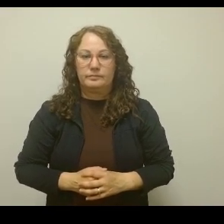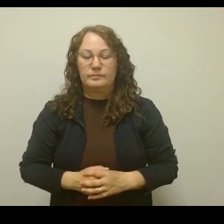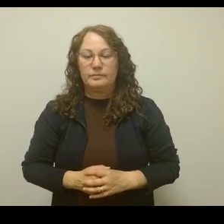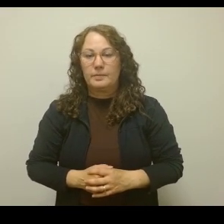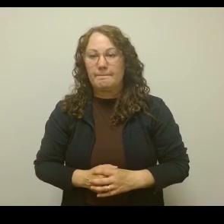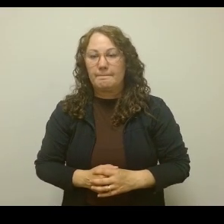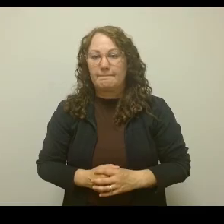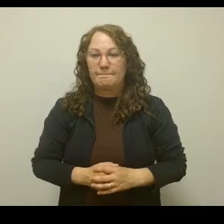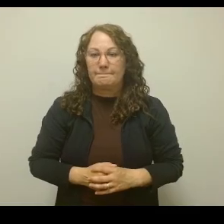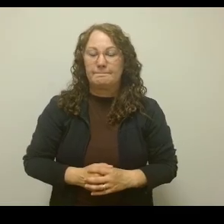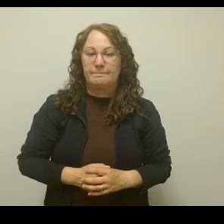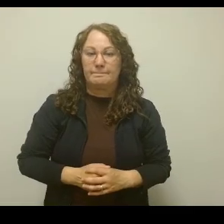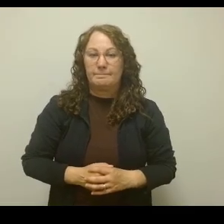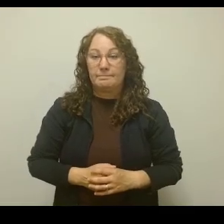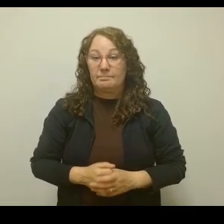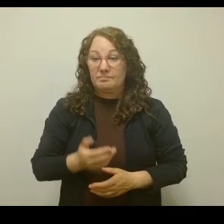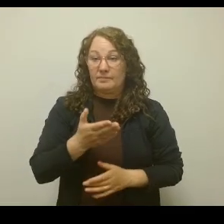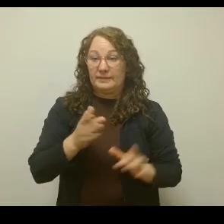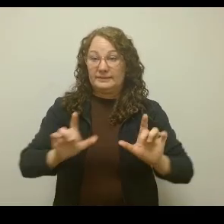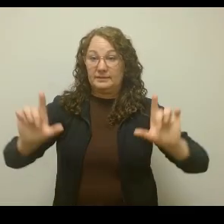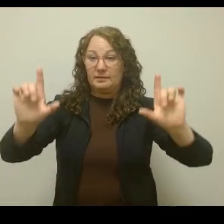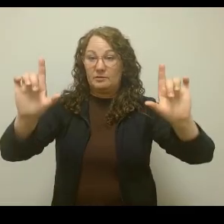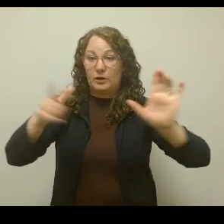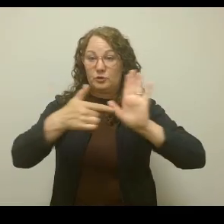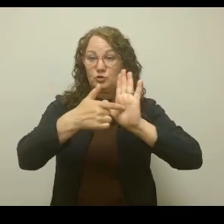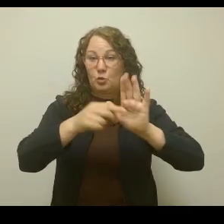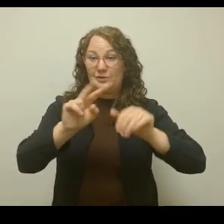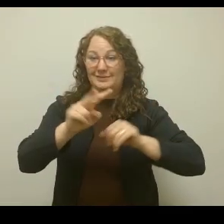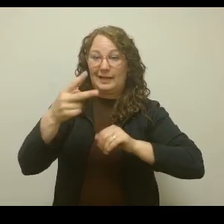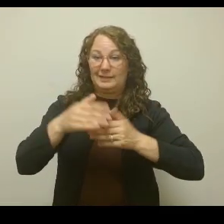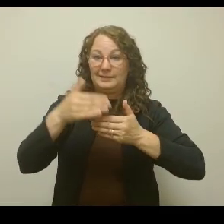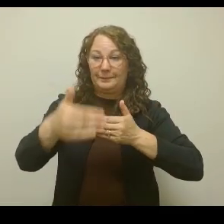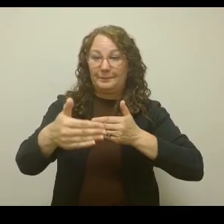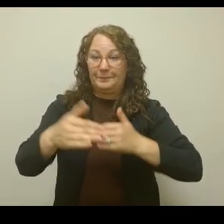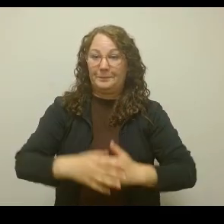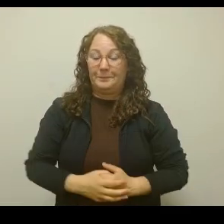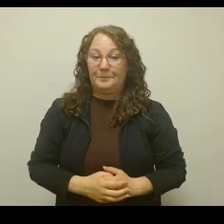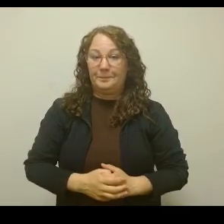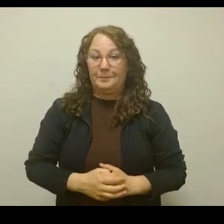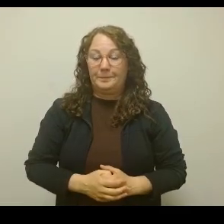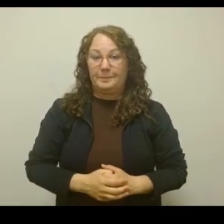So this slide shows step 2,